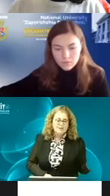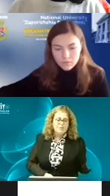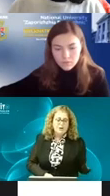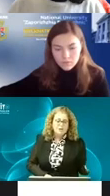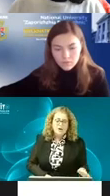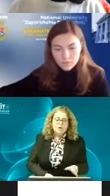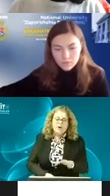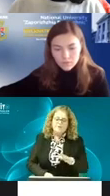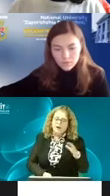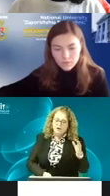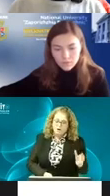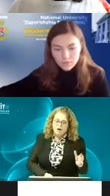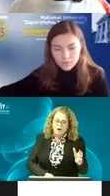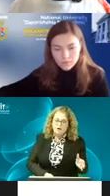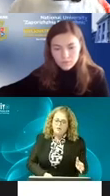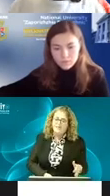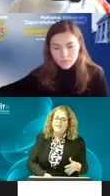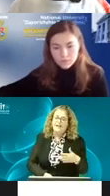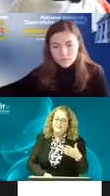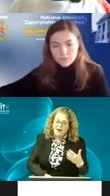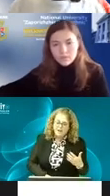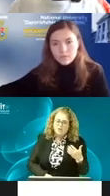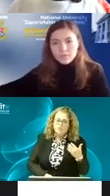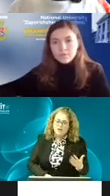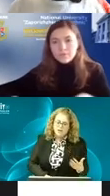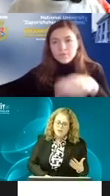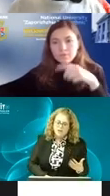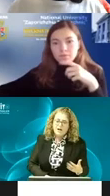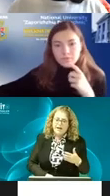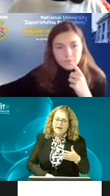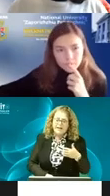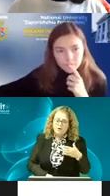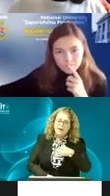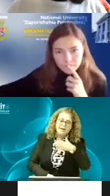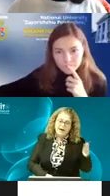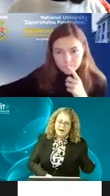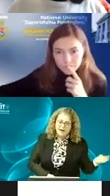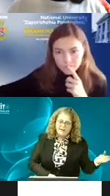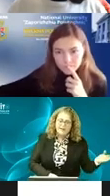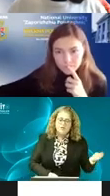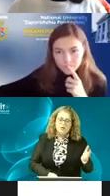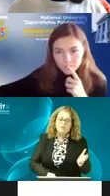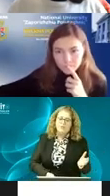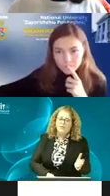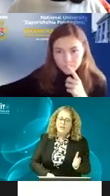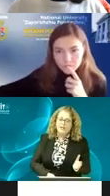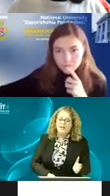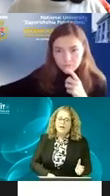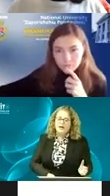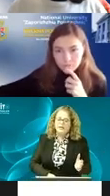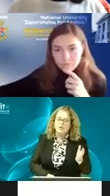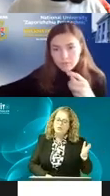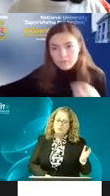our celebration. We have a conference, and I invite you to register. I know Galina sent to everyone the